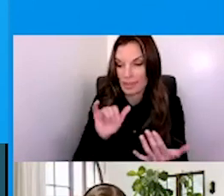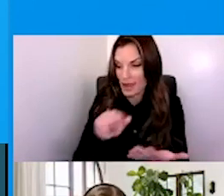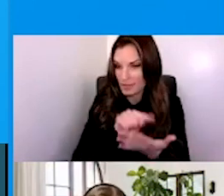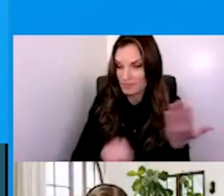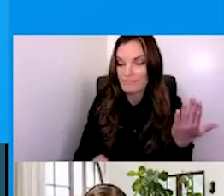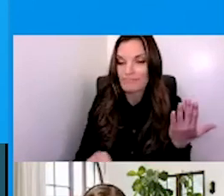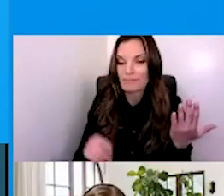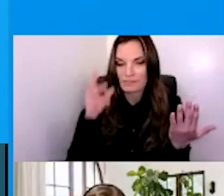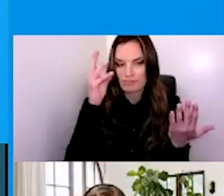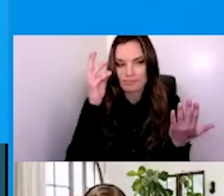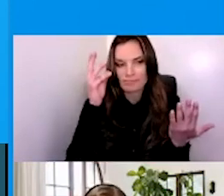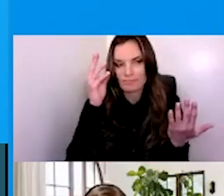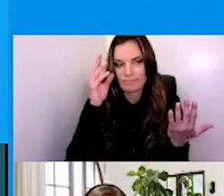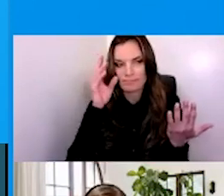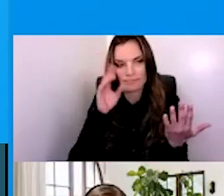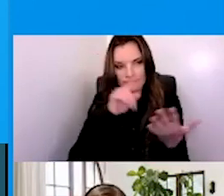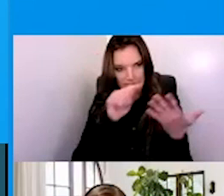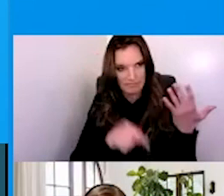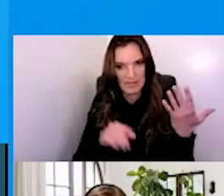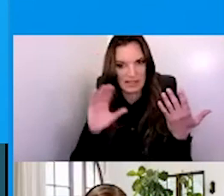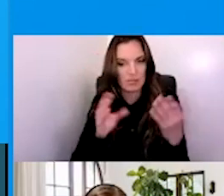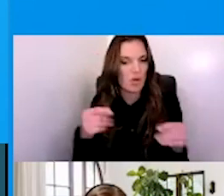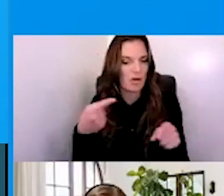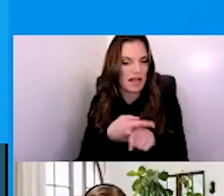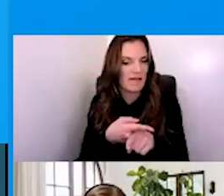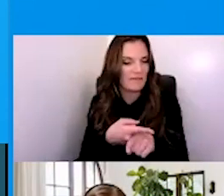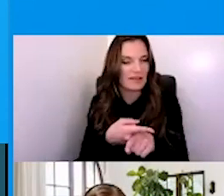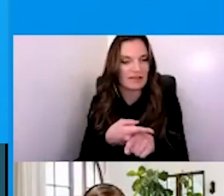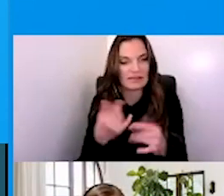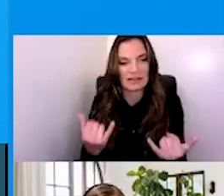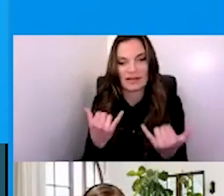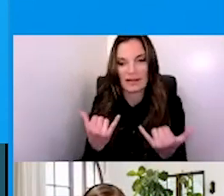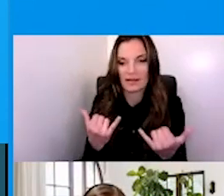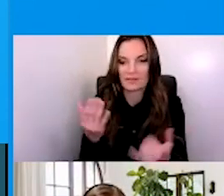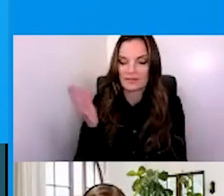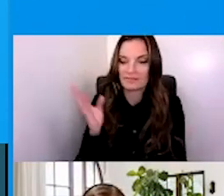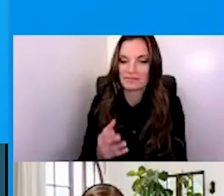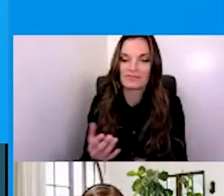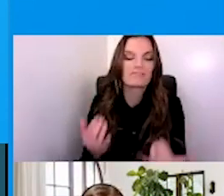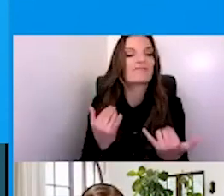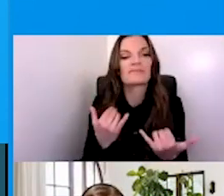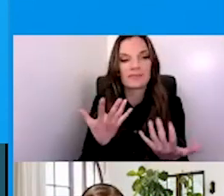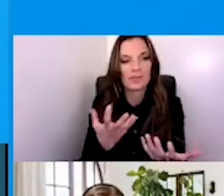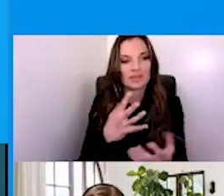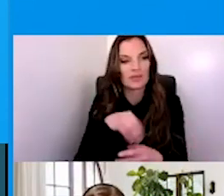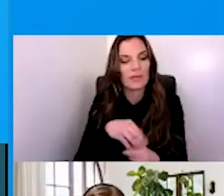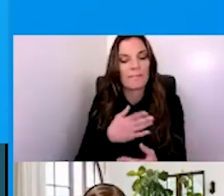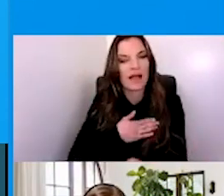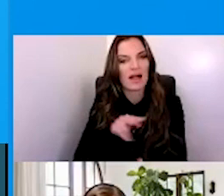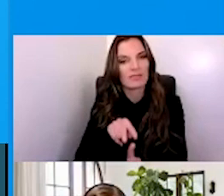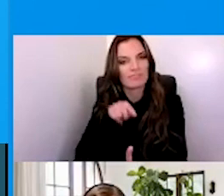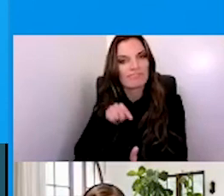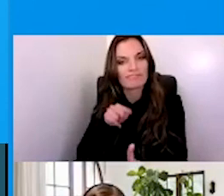I don't anticipate any conflicts of interest with today's talk. So I'll kind of weave in my perspectives and